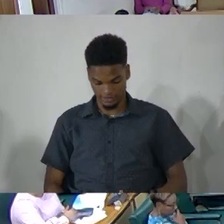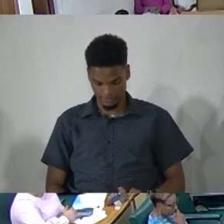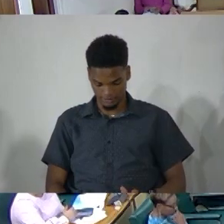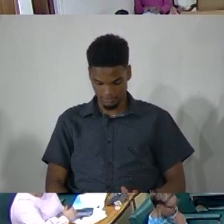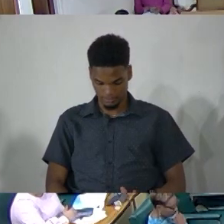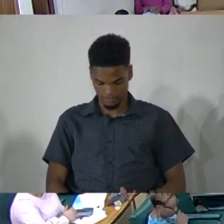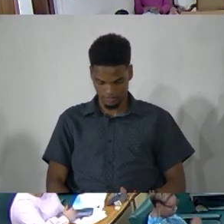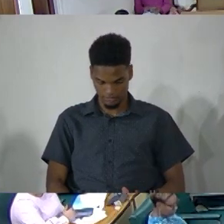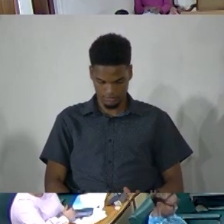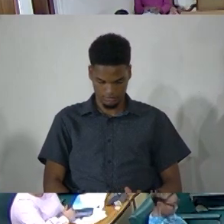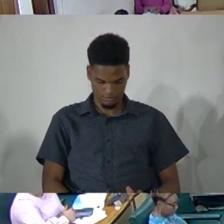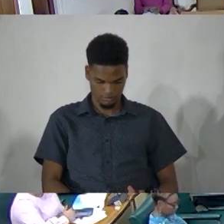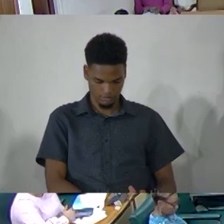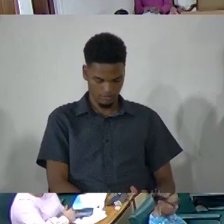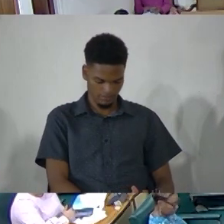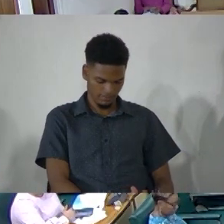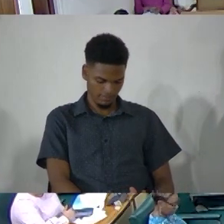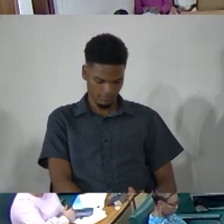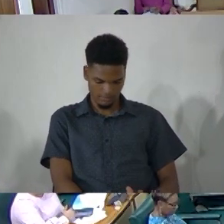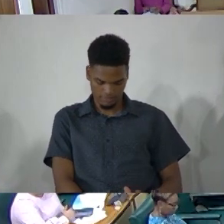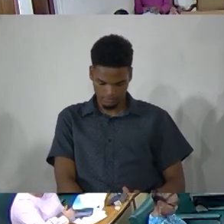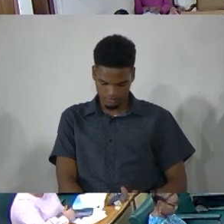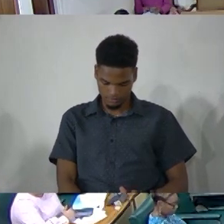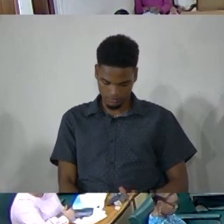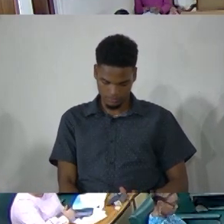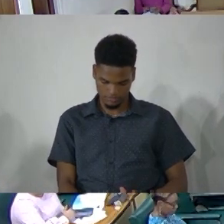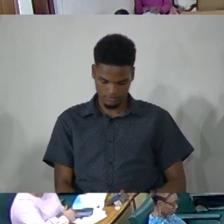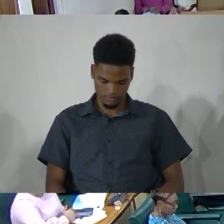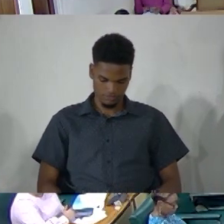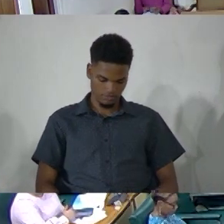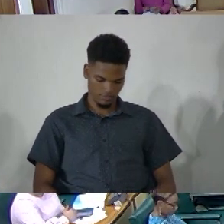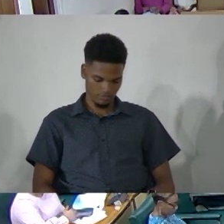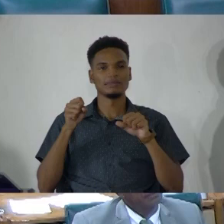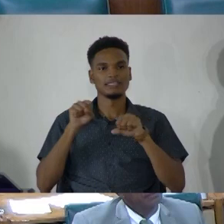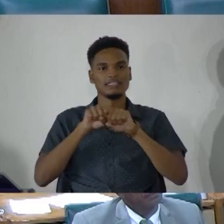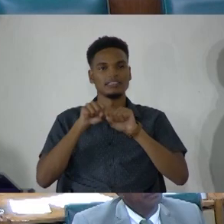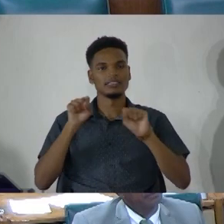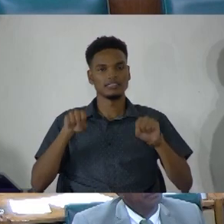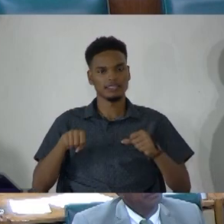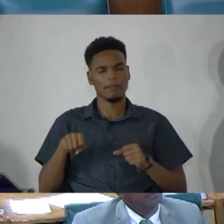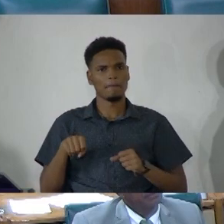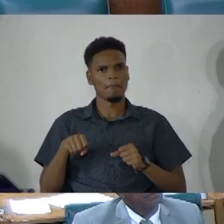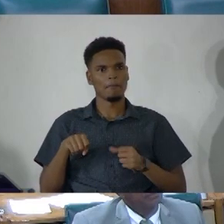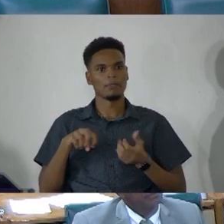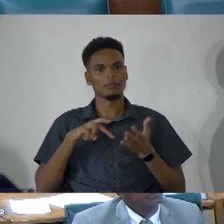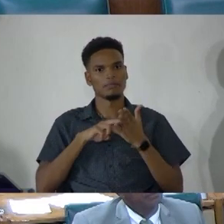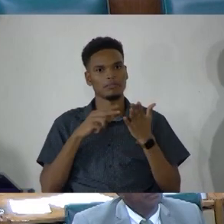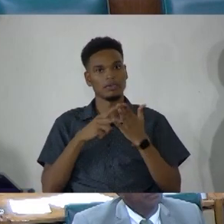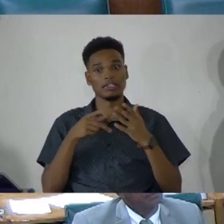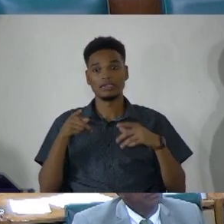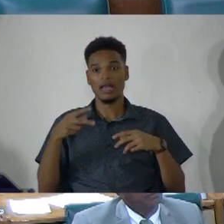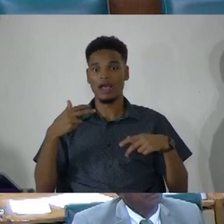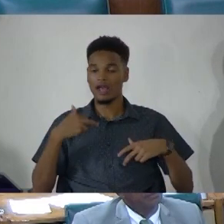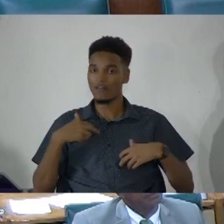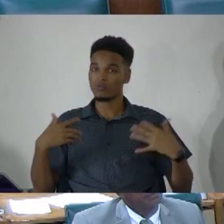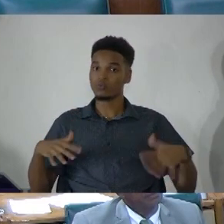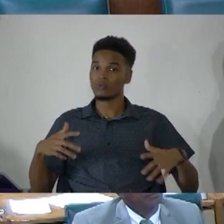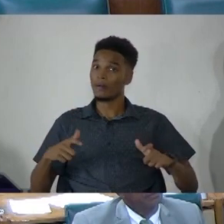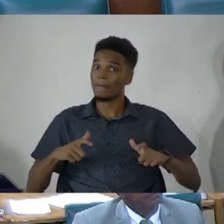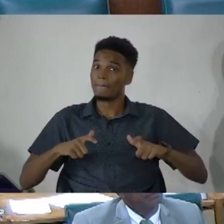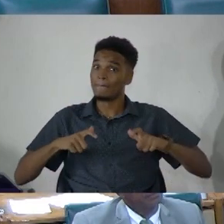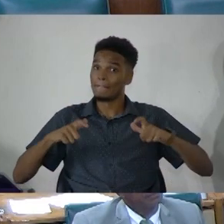Development Desmond McKenzie says testing is now ongoing for the new system. This has massive